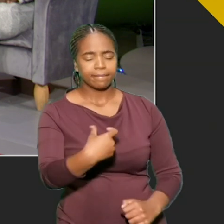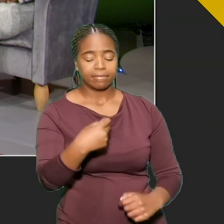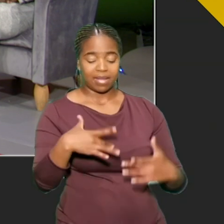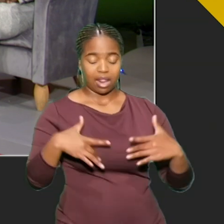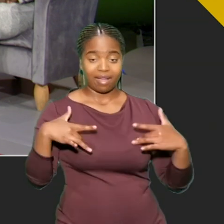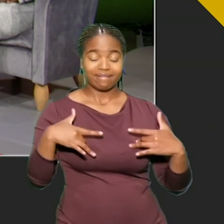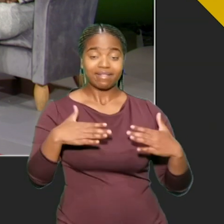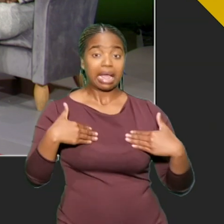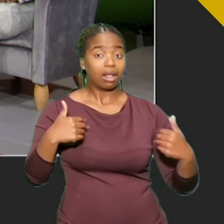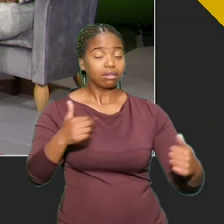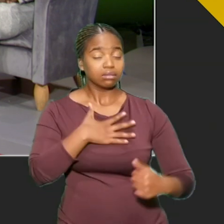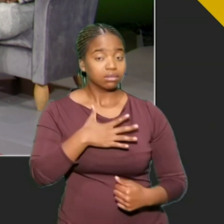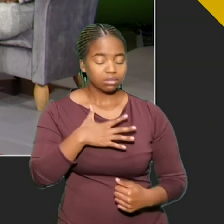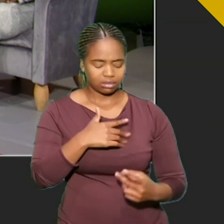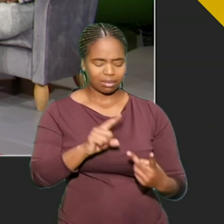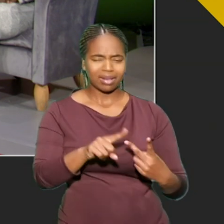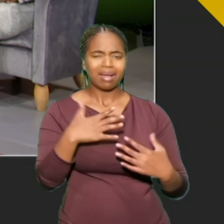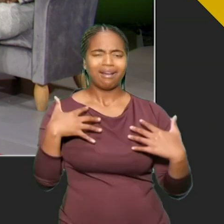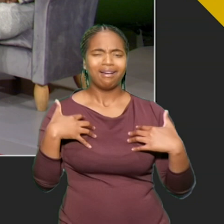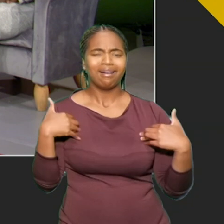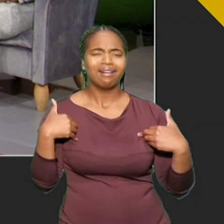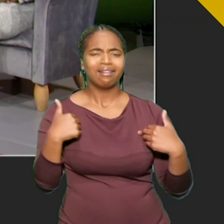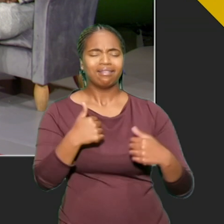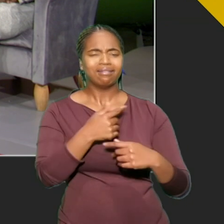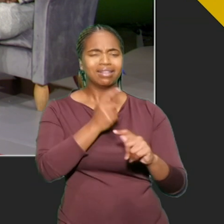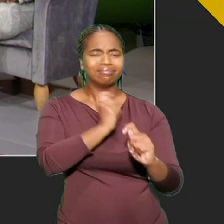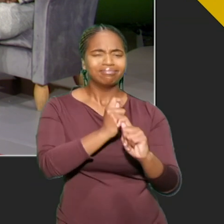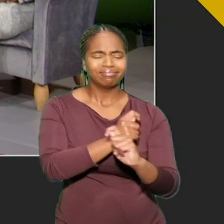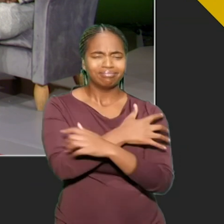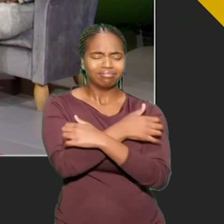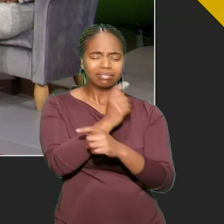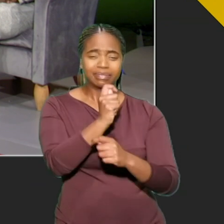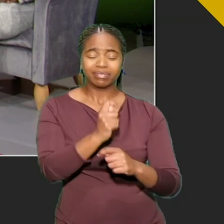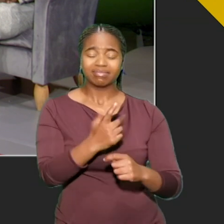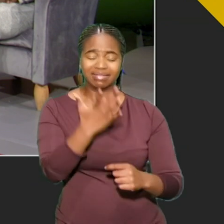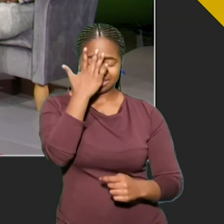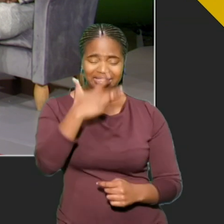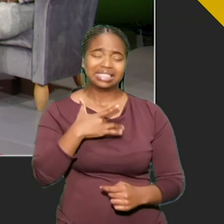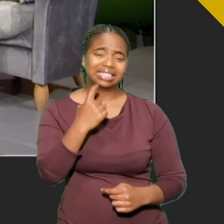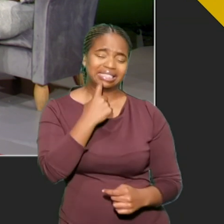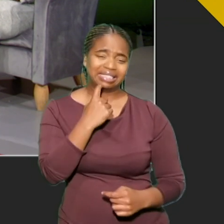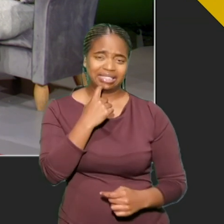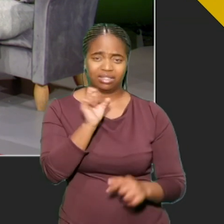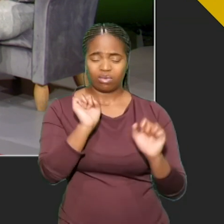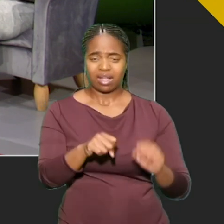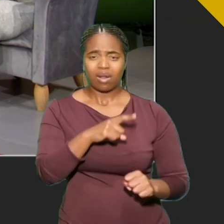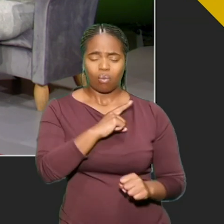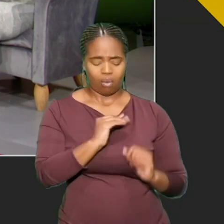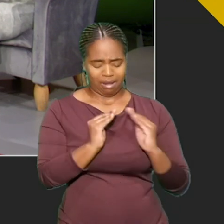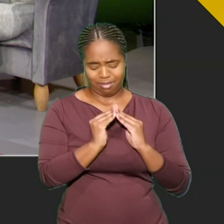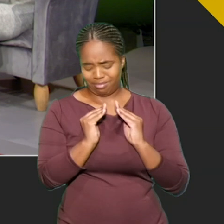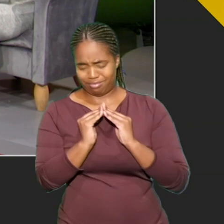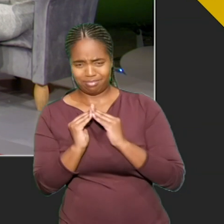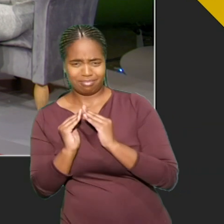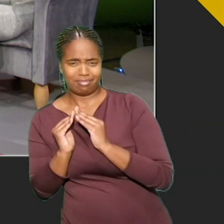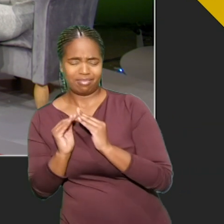of health, and aminabantu abahlala emajojombeni in different spaces have a higher risk of bagule bona. They have a higher risk of bathelelane. I mean, think